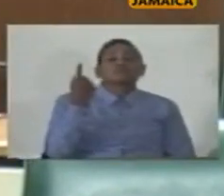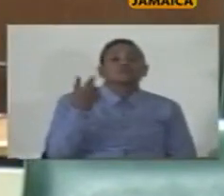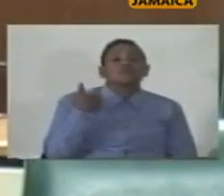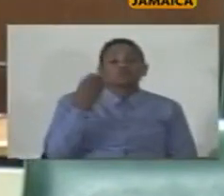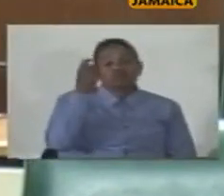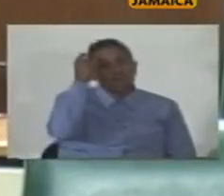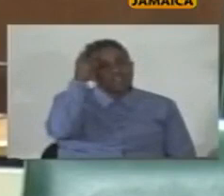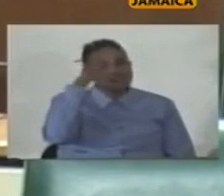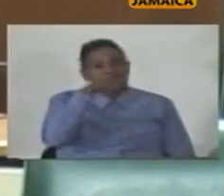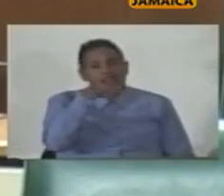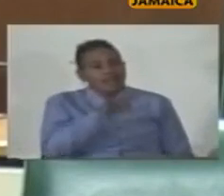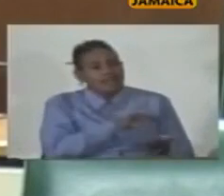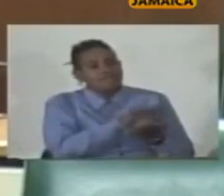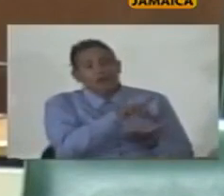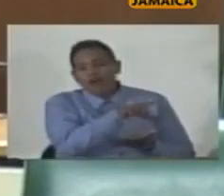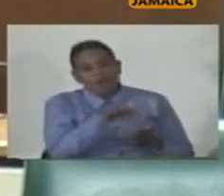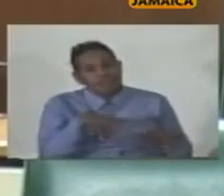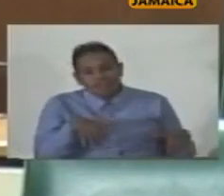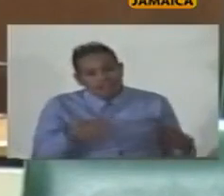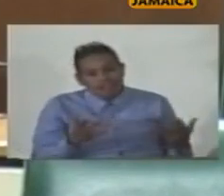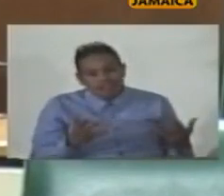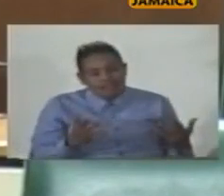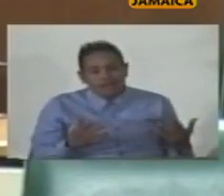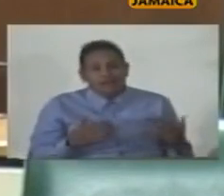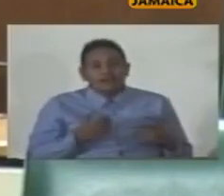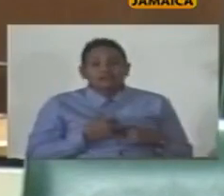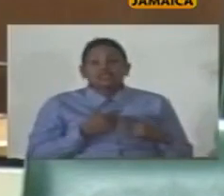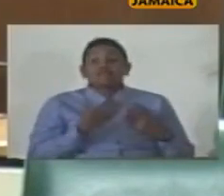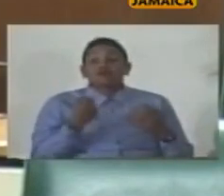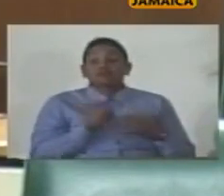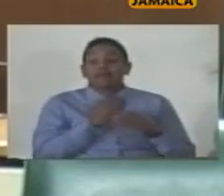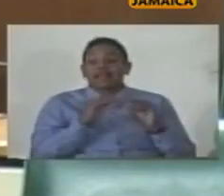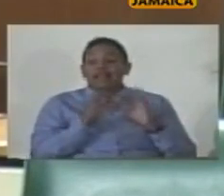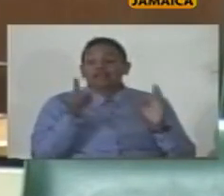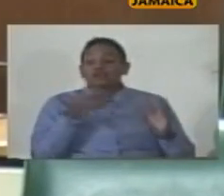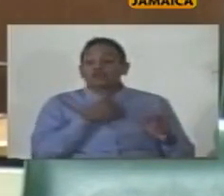make it absolutely clear to you and the members of this honorable house